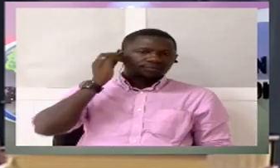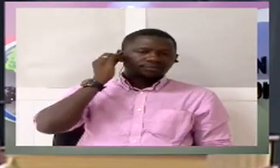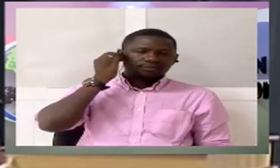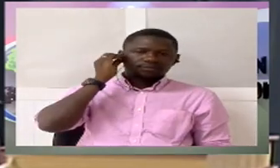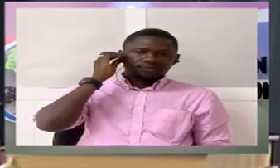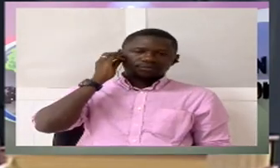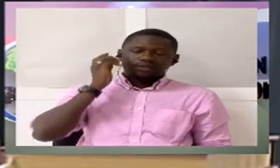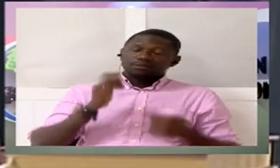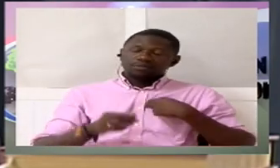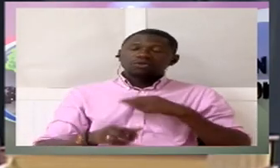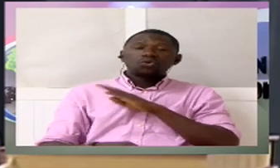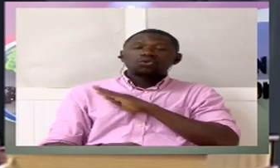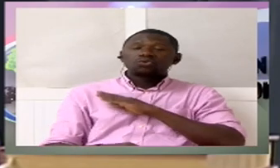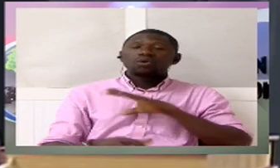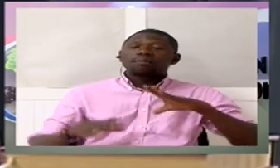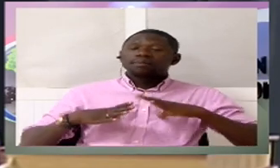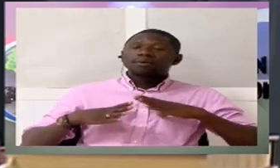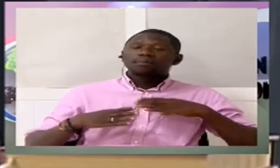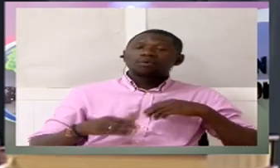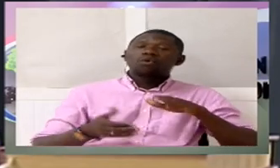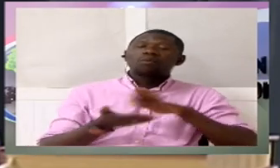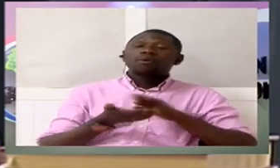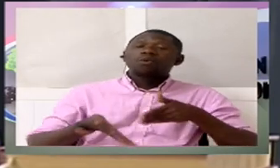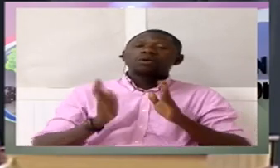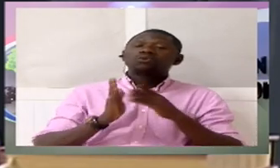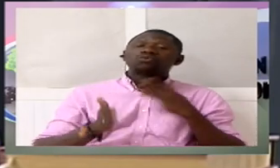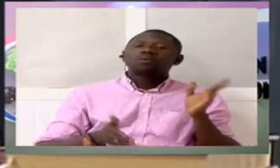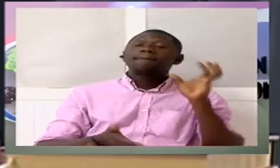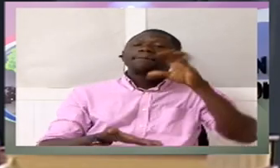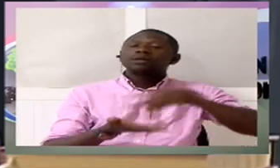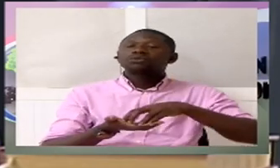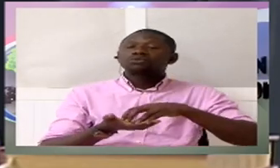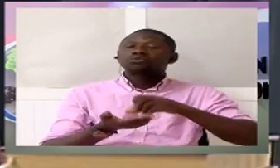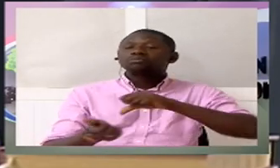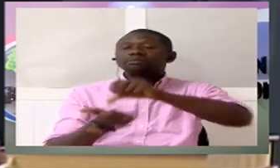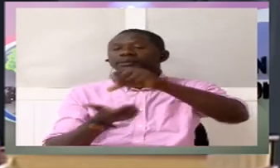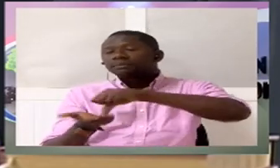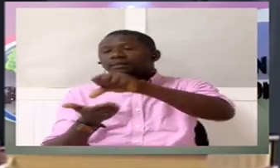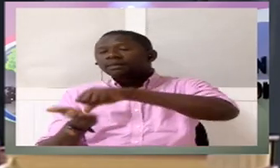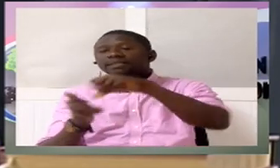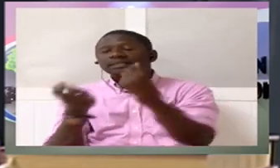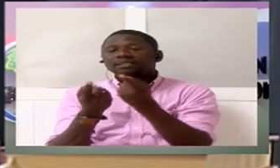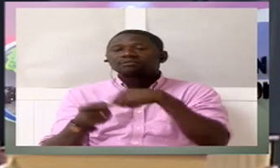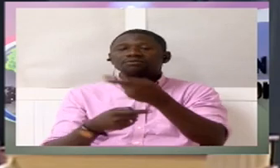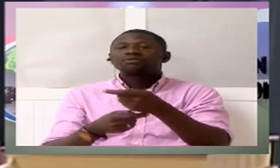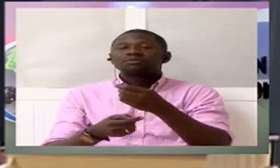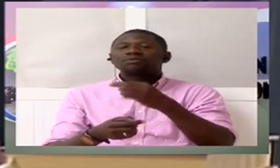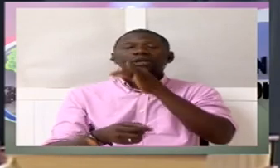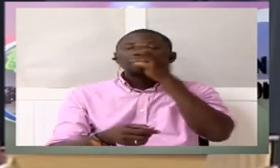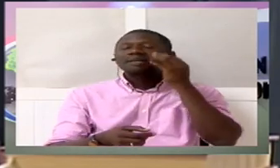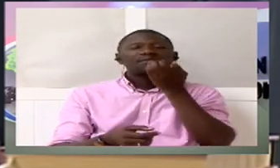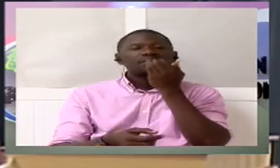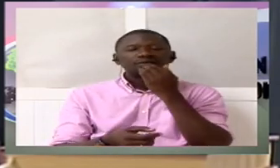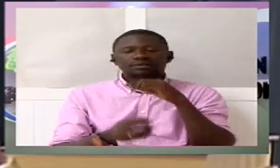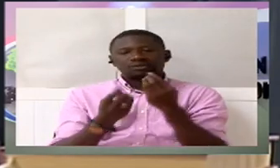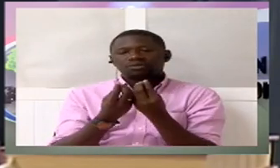Sunkari shopping la. I was also prepared on my way to Banjul for the Ramadan shopping. Besilo ka moyen calli ka fo me fatu njay